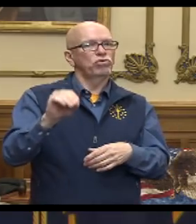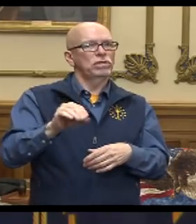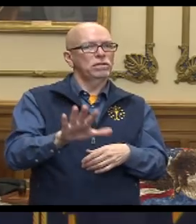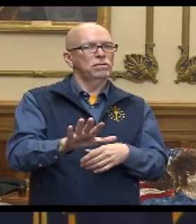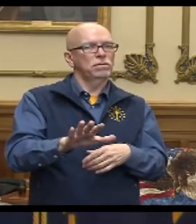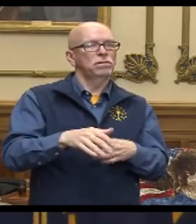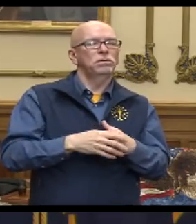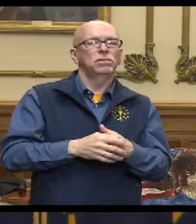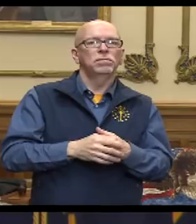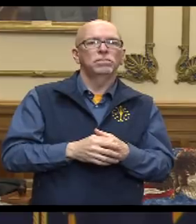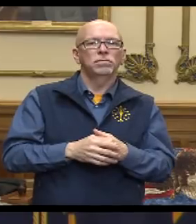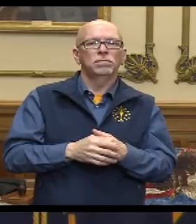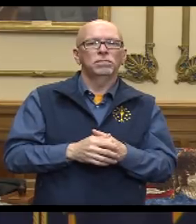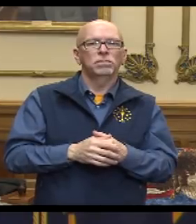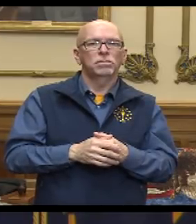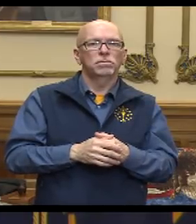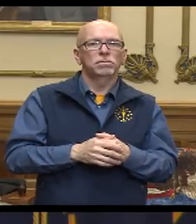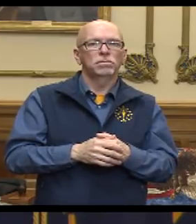50% capacity.